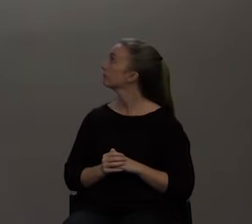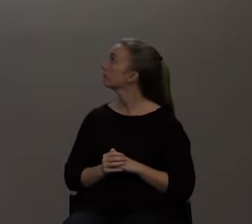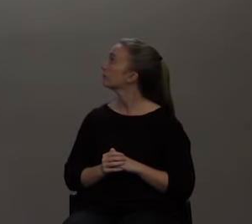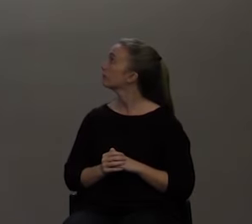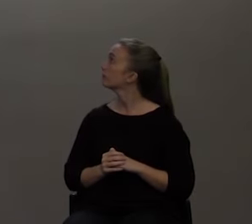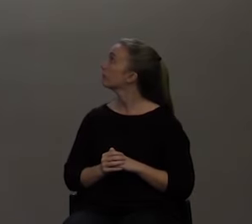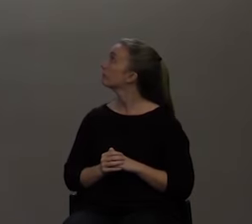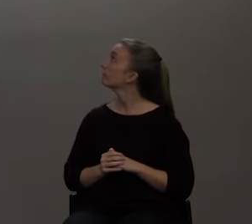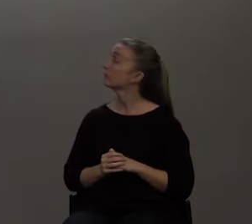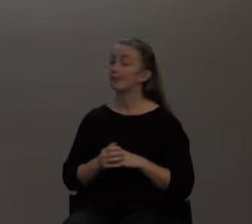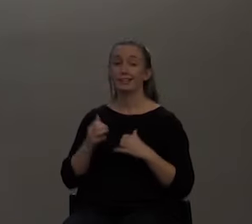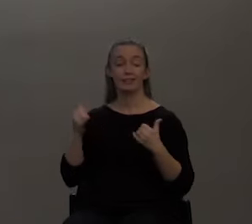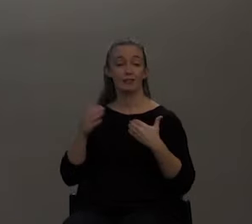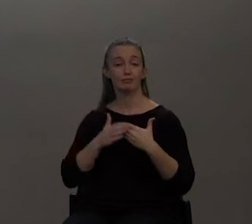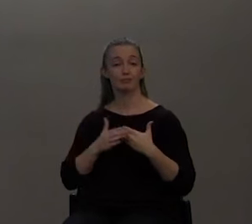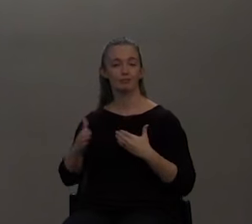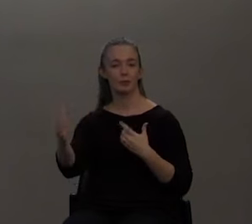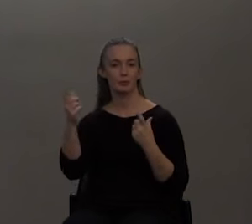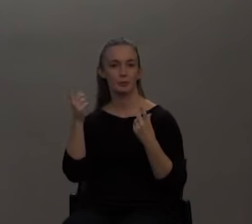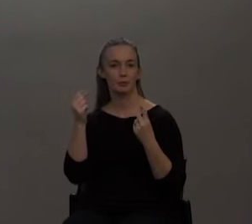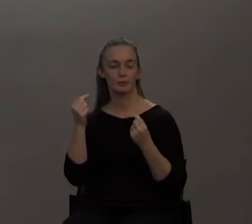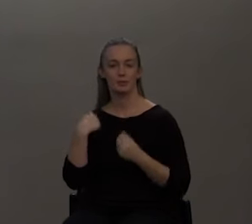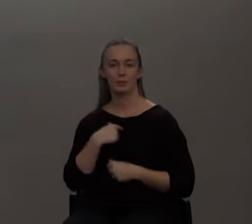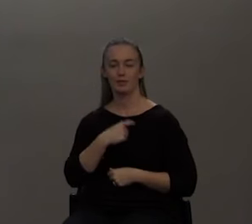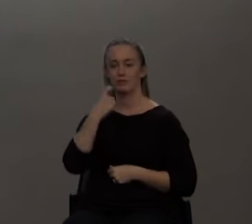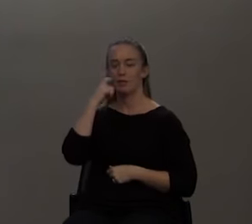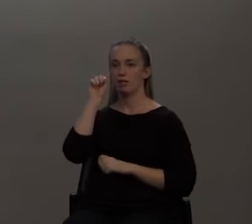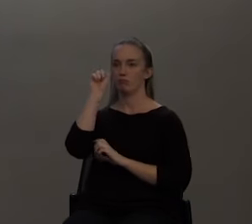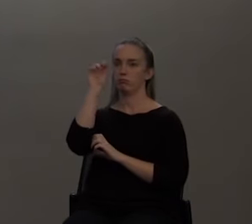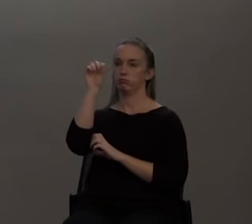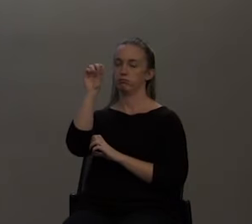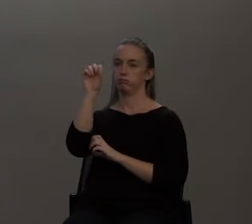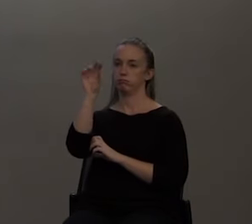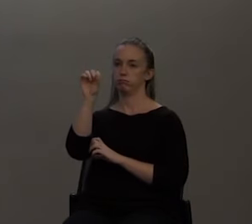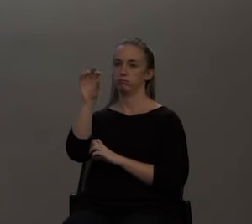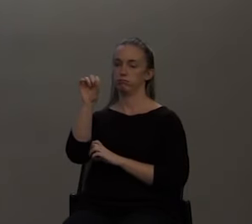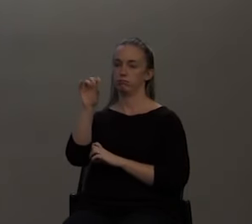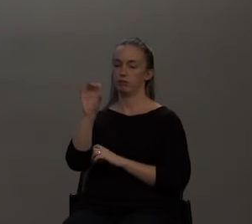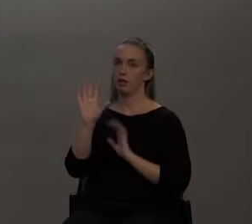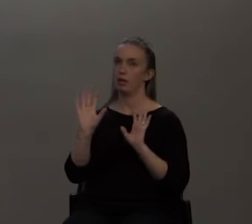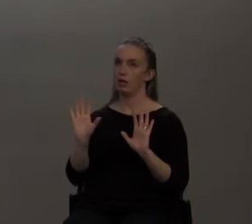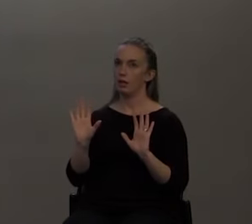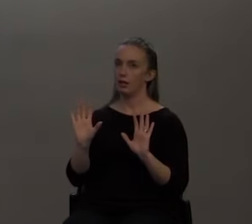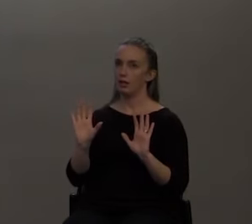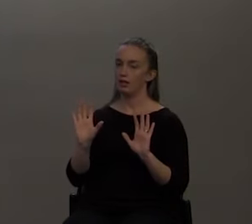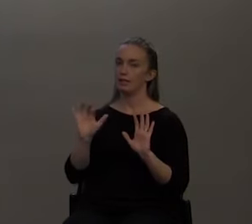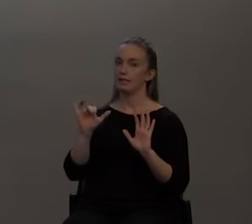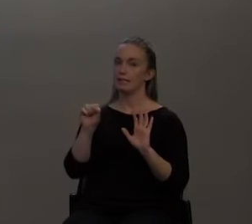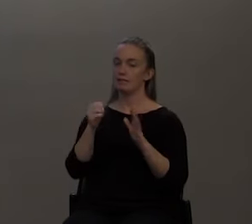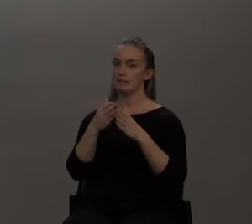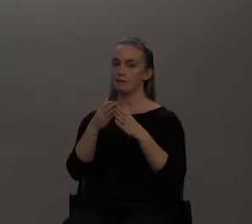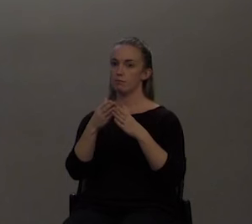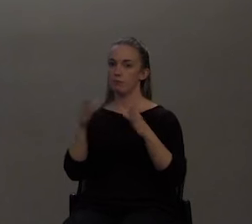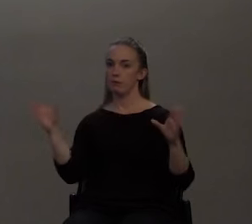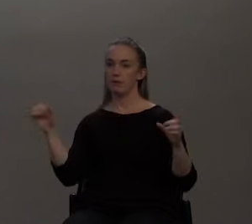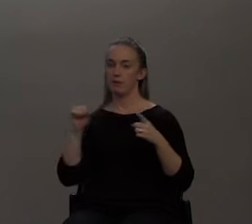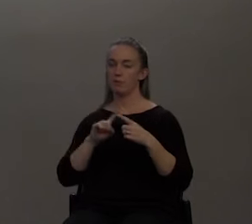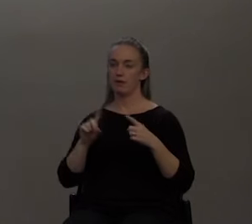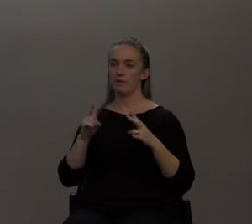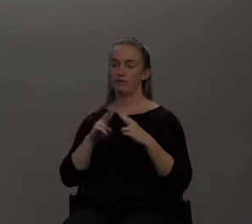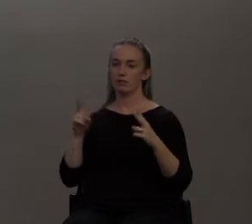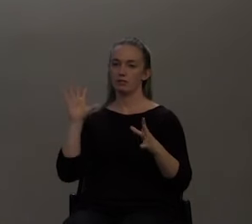So where do we go from here? We've just given you a very, though a broad, very